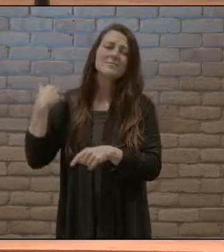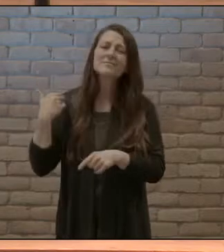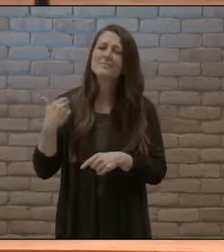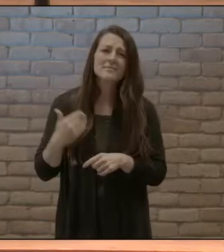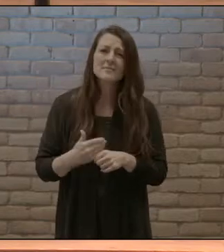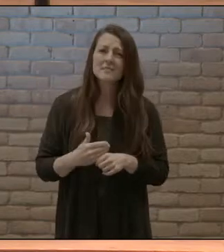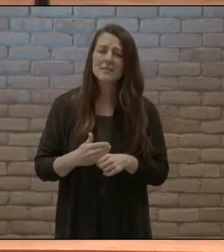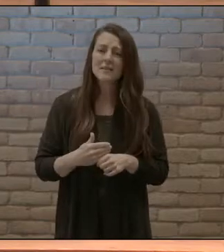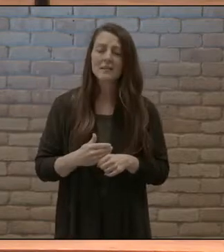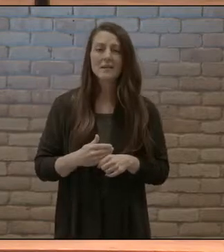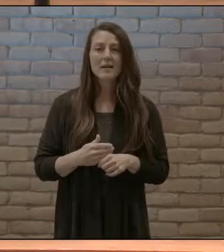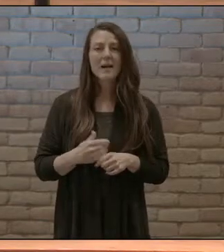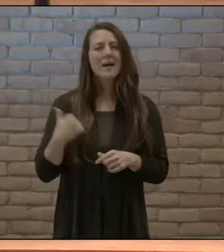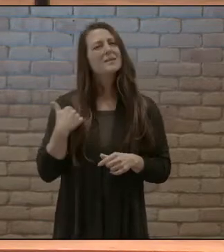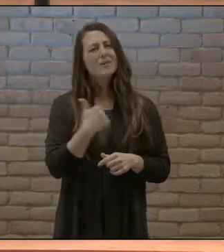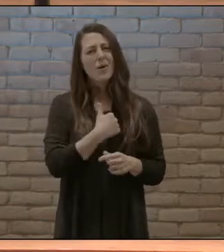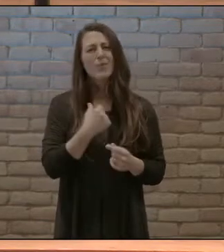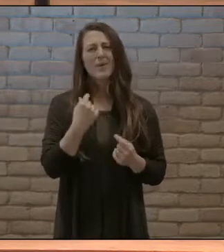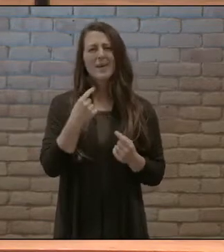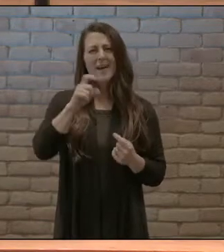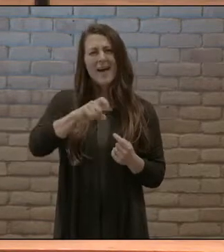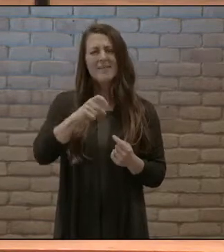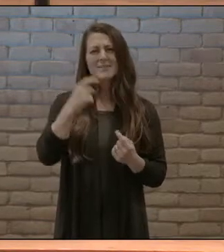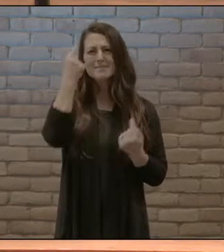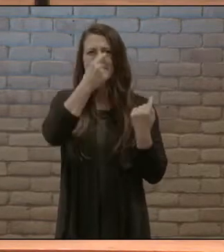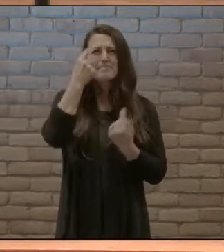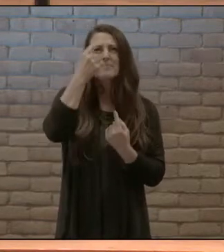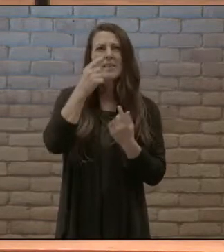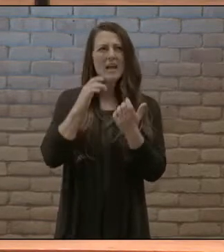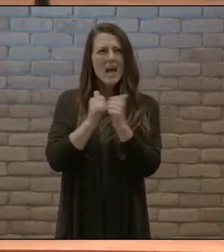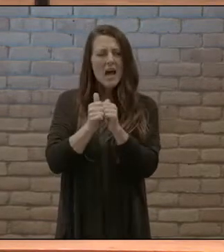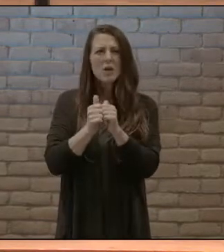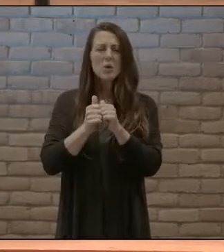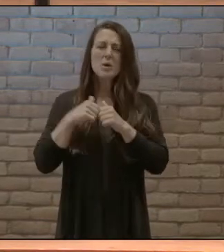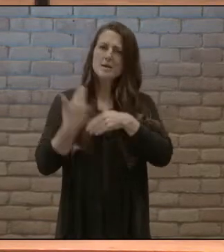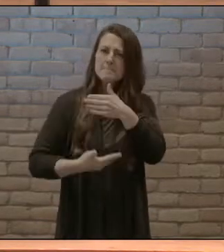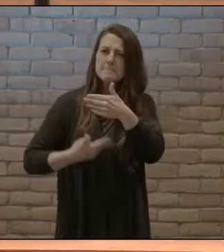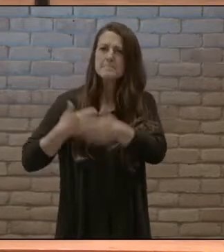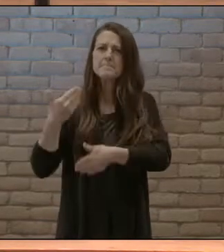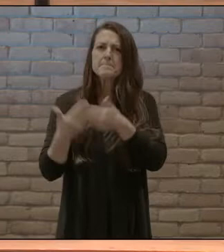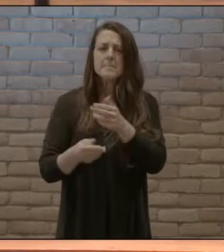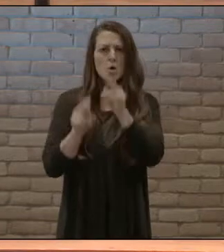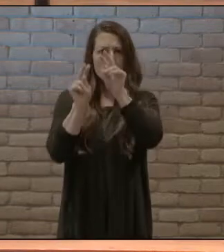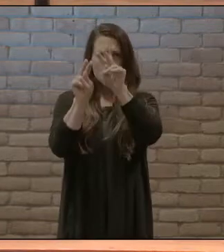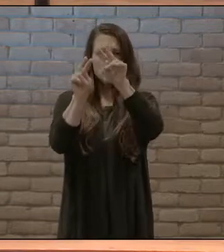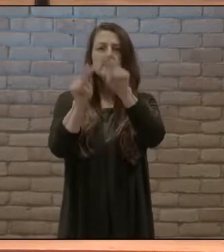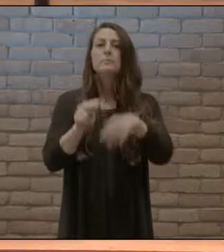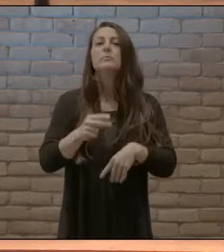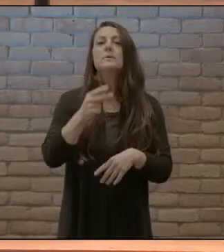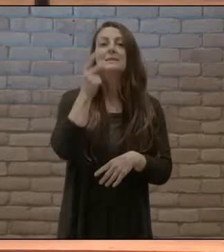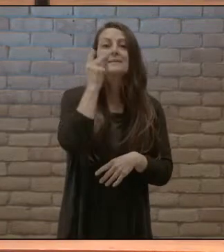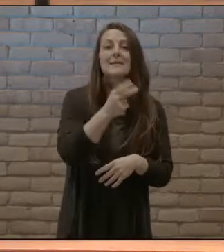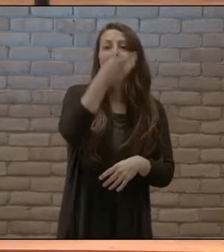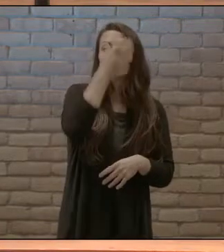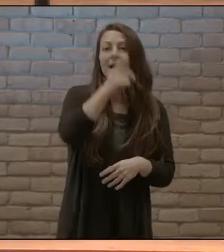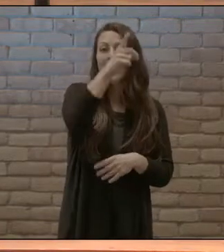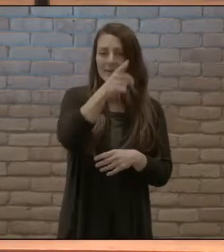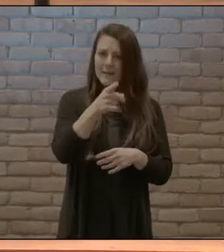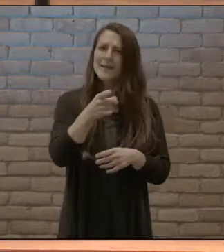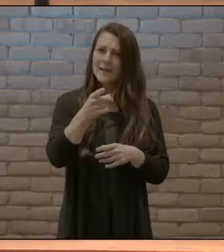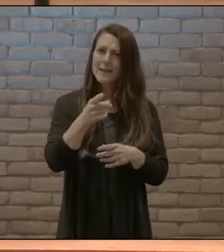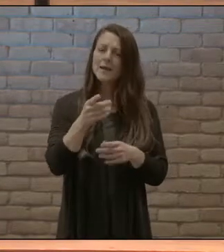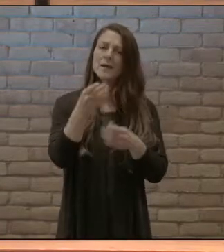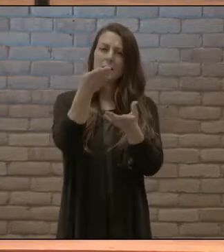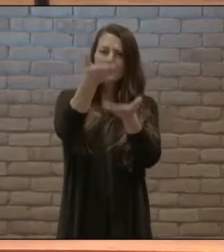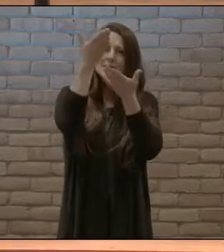is, how can we move forward in this time? How can we see God doing new things, giving us